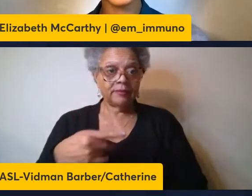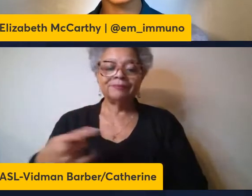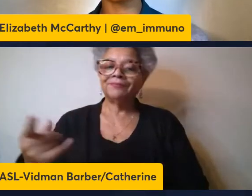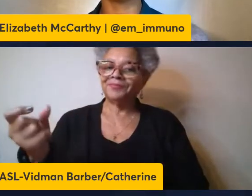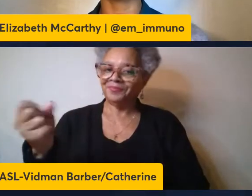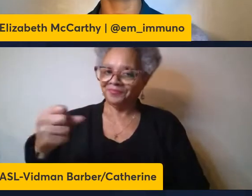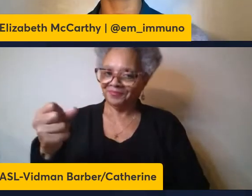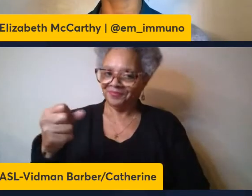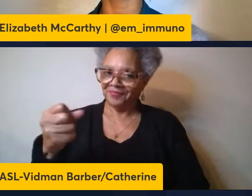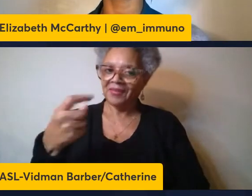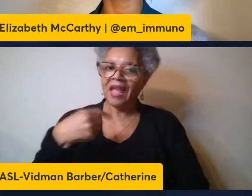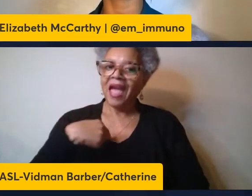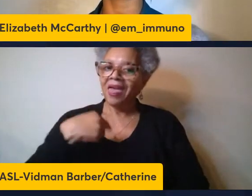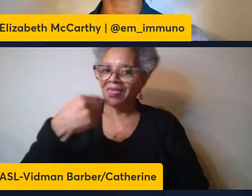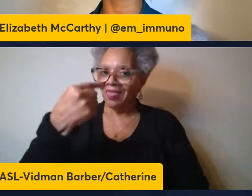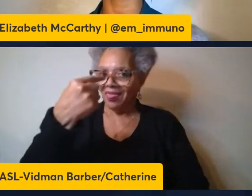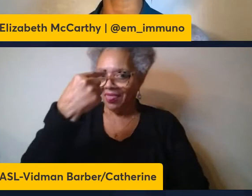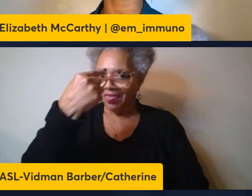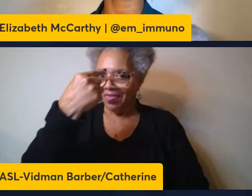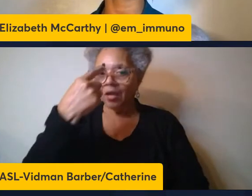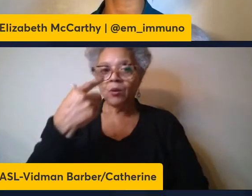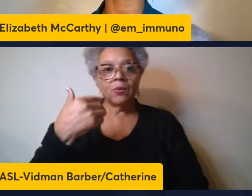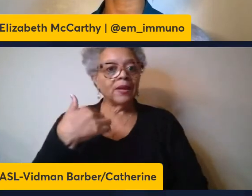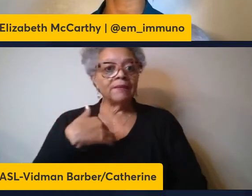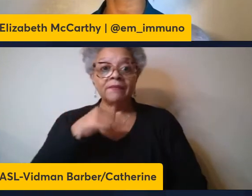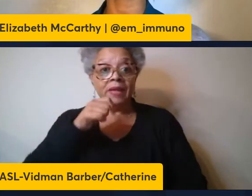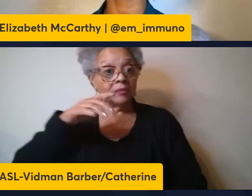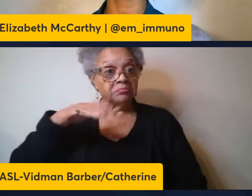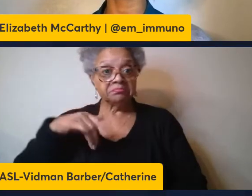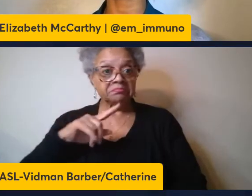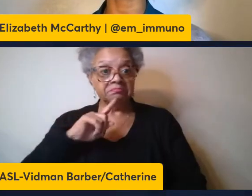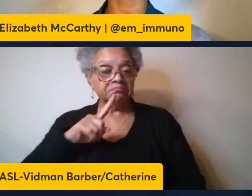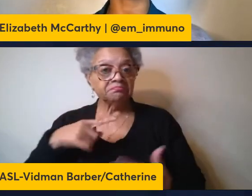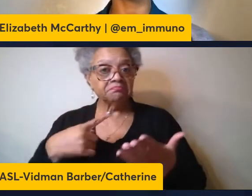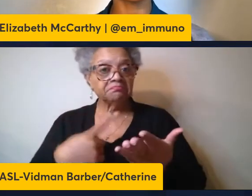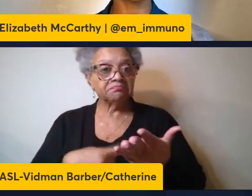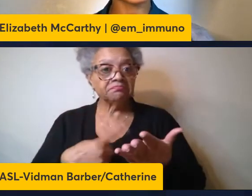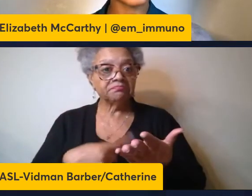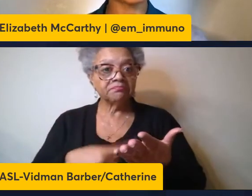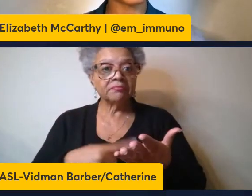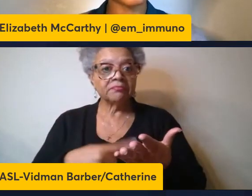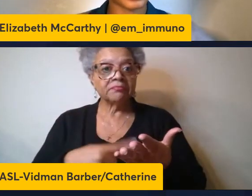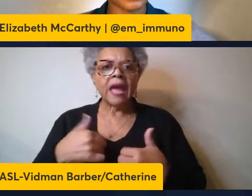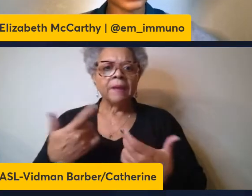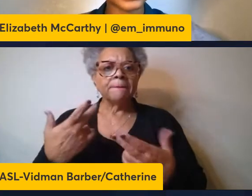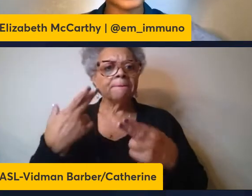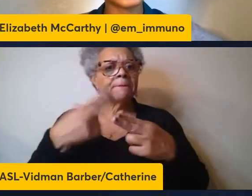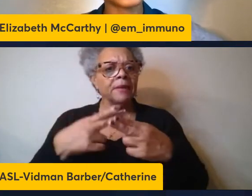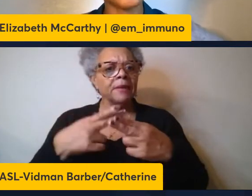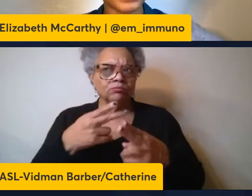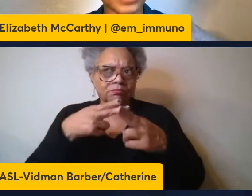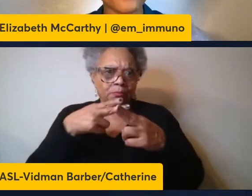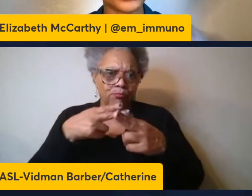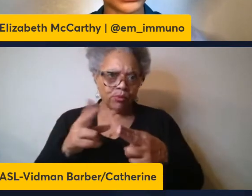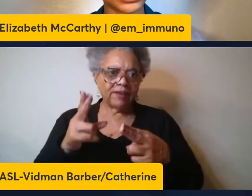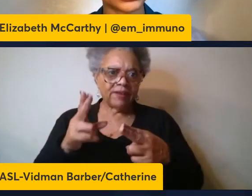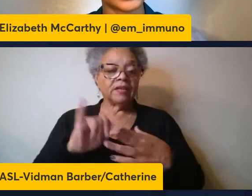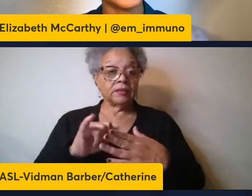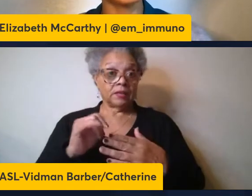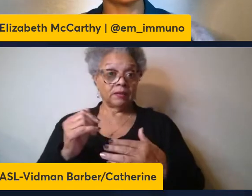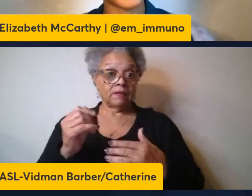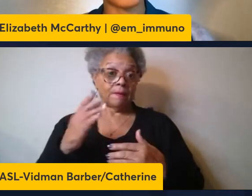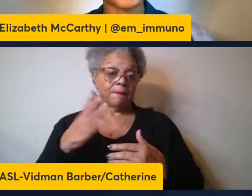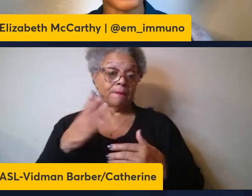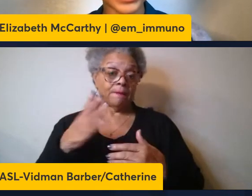I think, we haven't really talked so much. I mean, I mentioned, I think, really briefly that sort of my